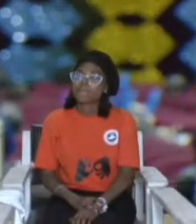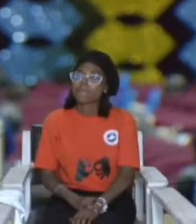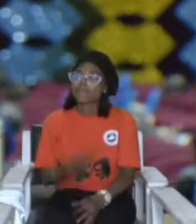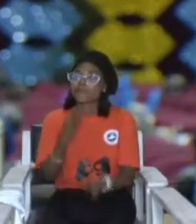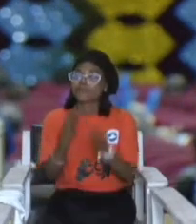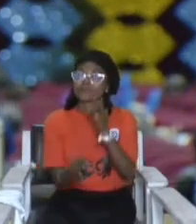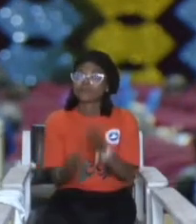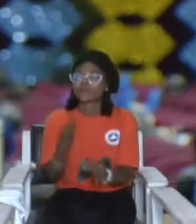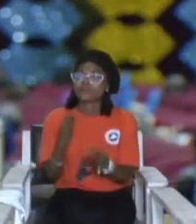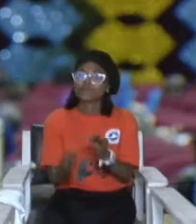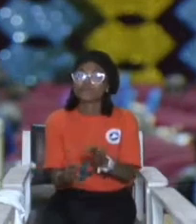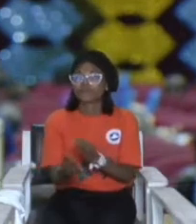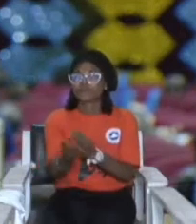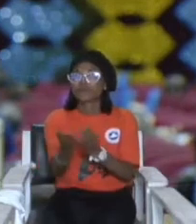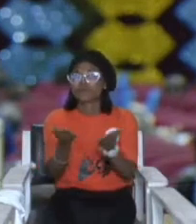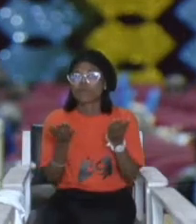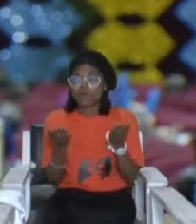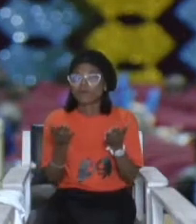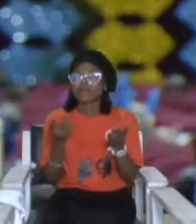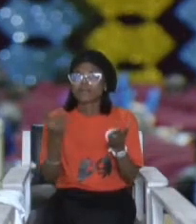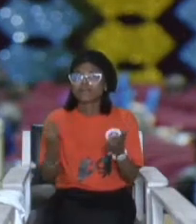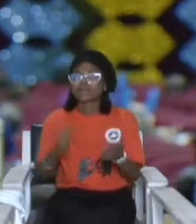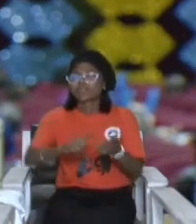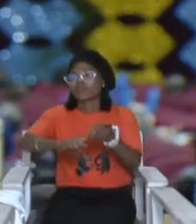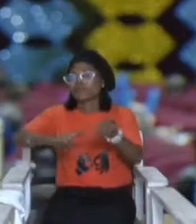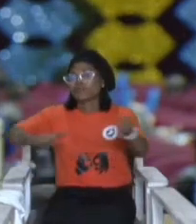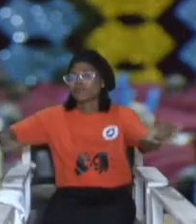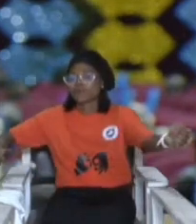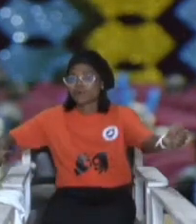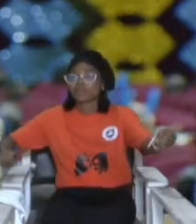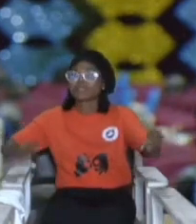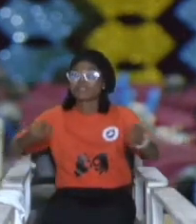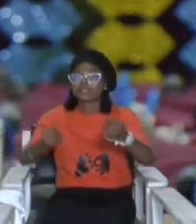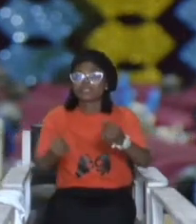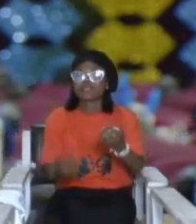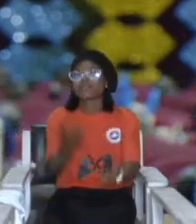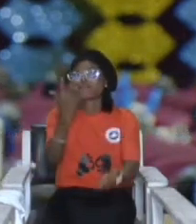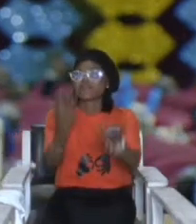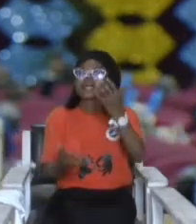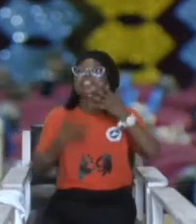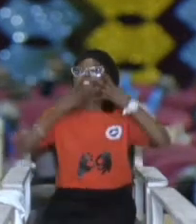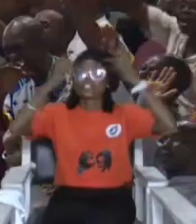if you want the rod of fire tonight, only you should please shout hallelujah.